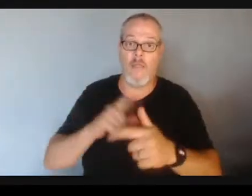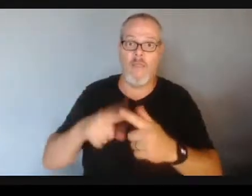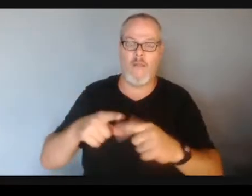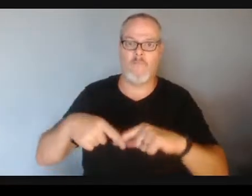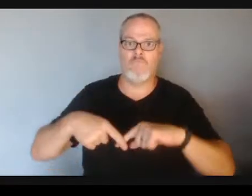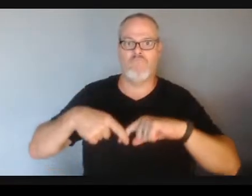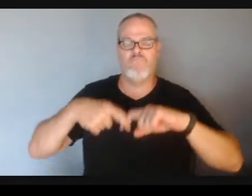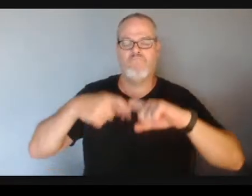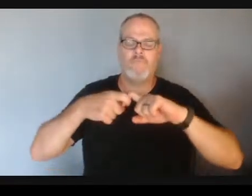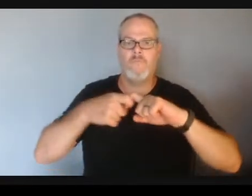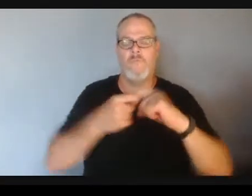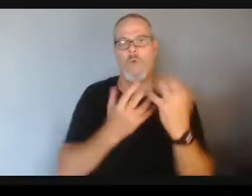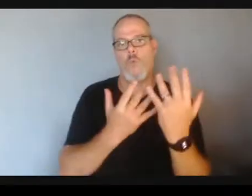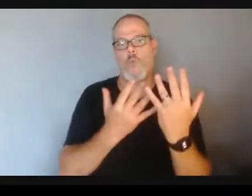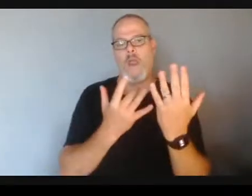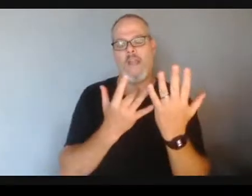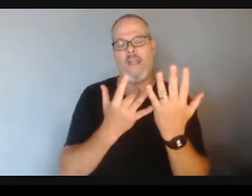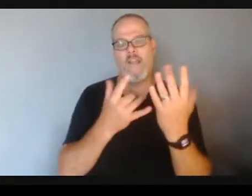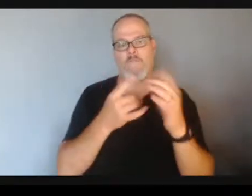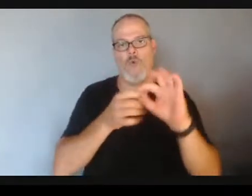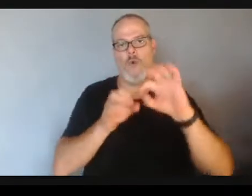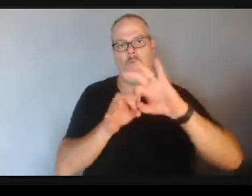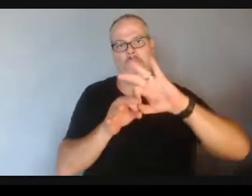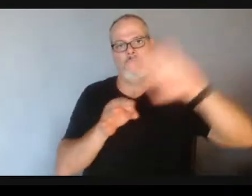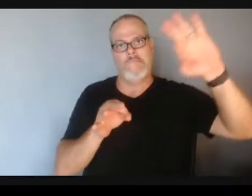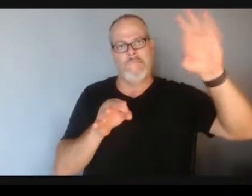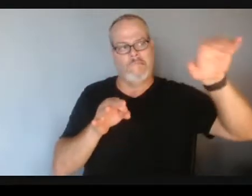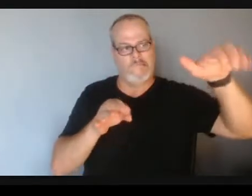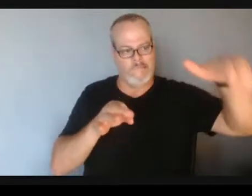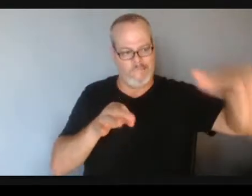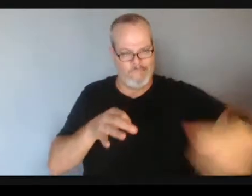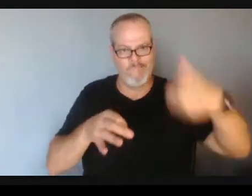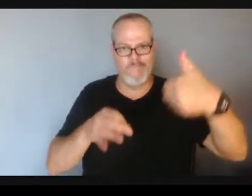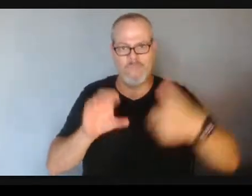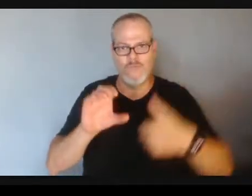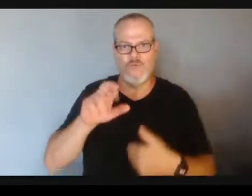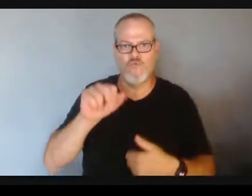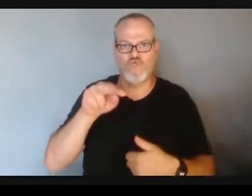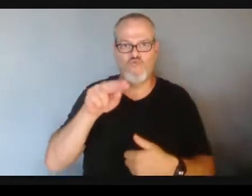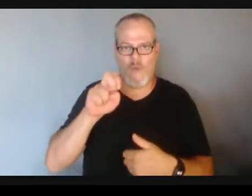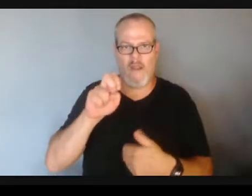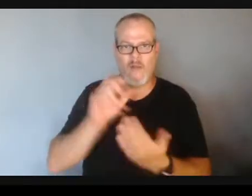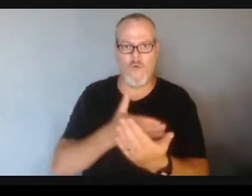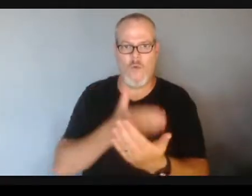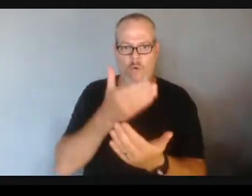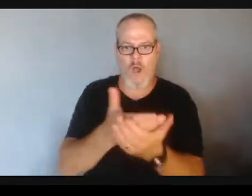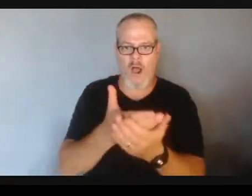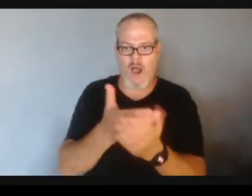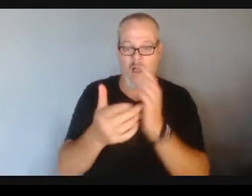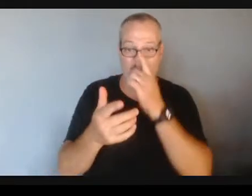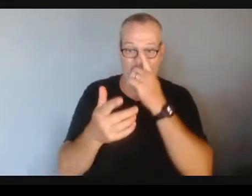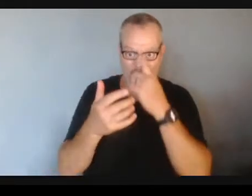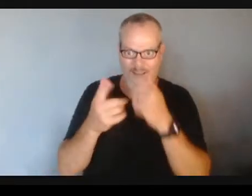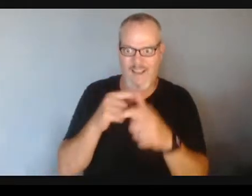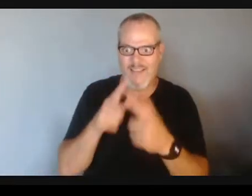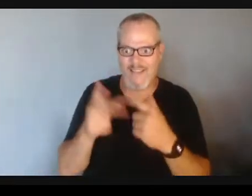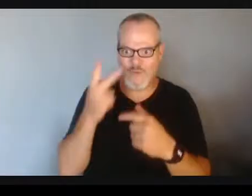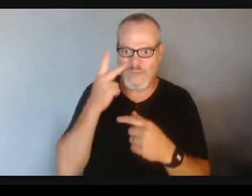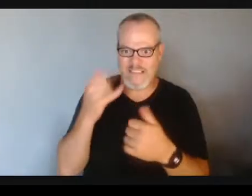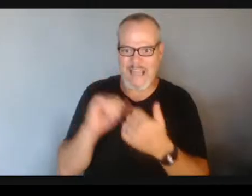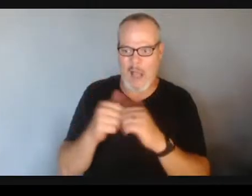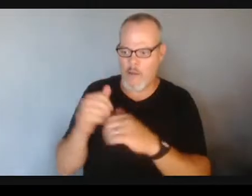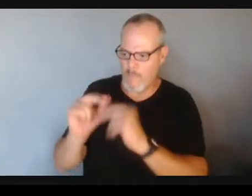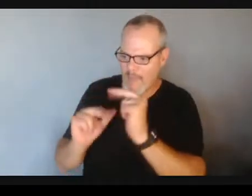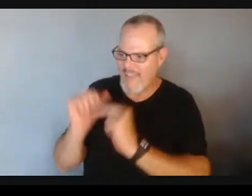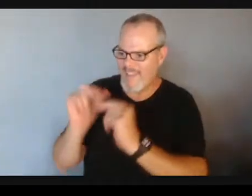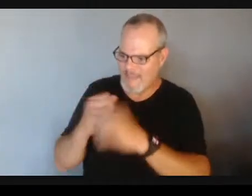the crane to arrive, which should be arriving soon. And then they go through the process of assembling the crane and then